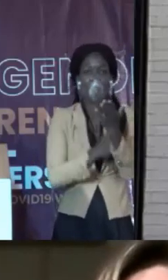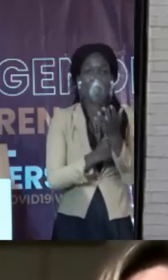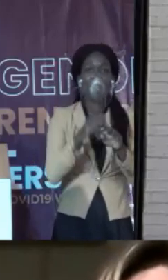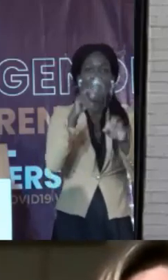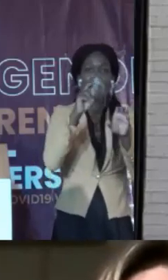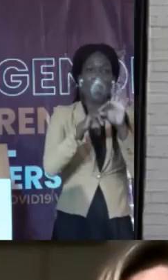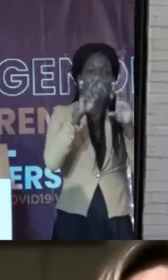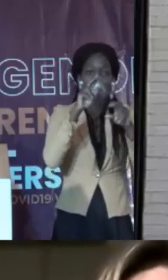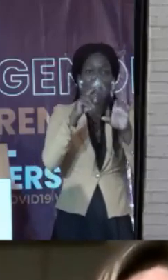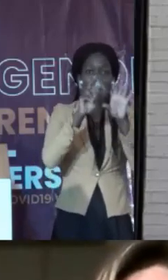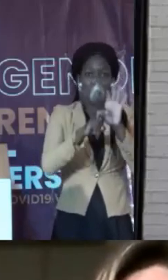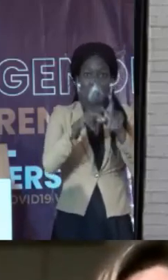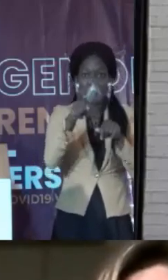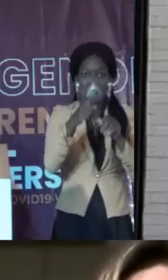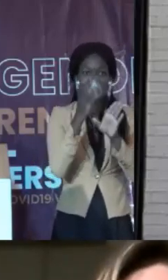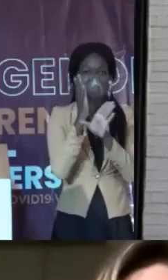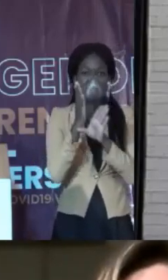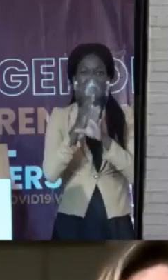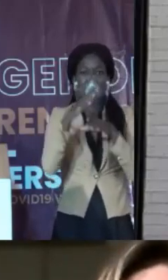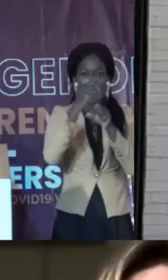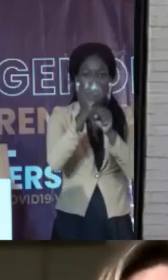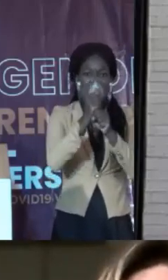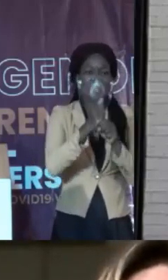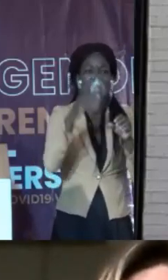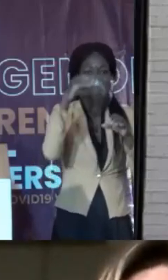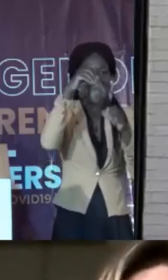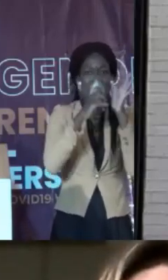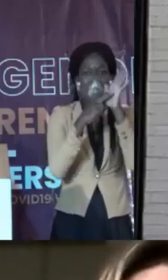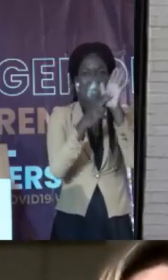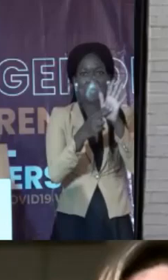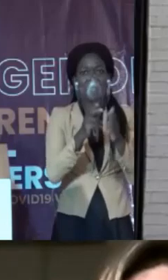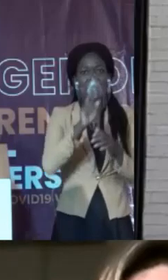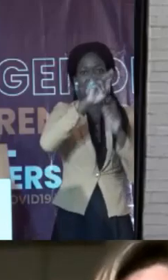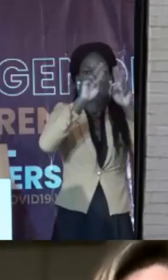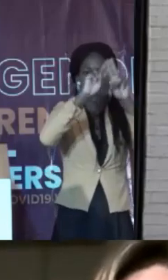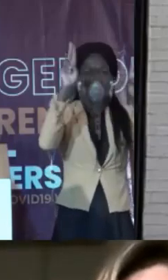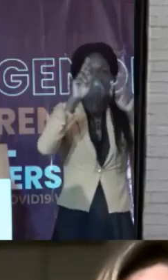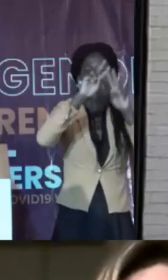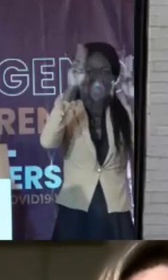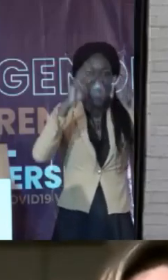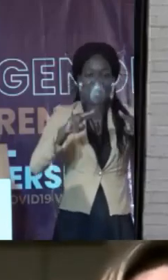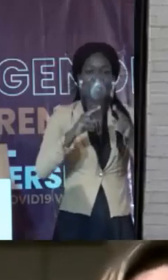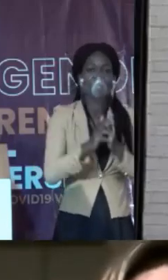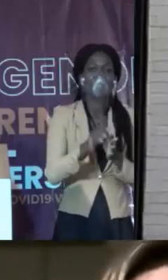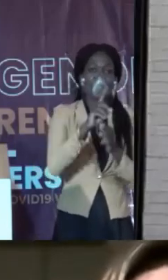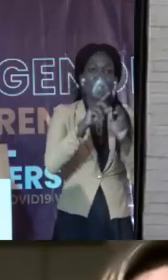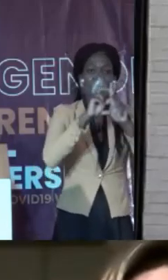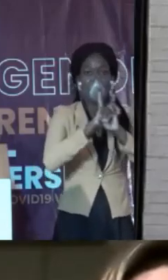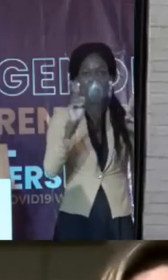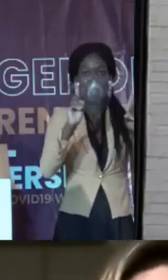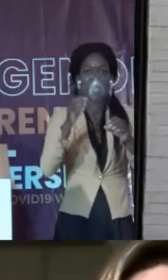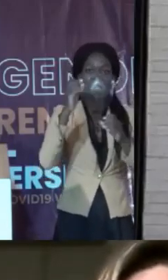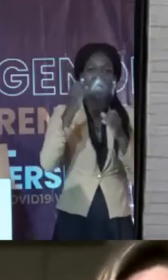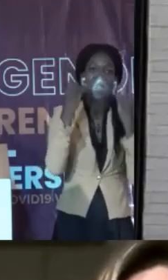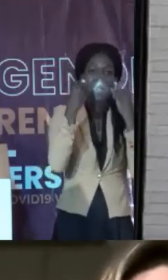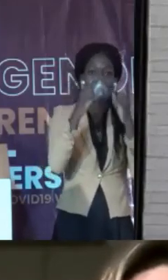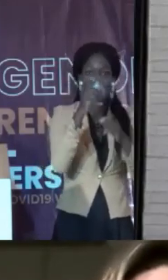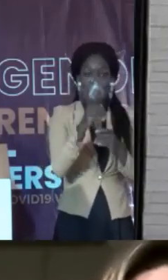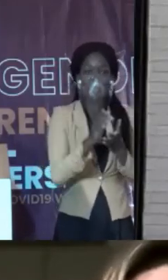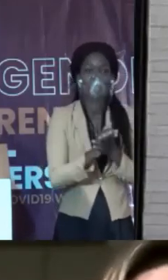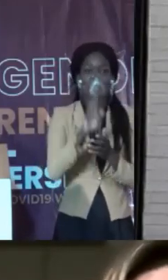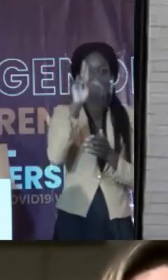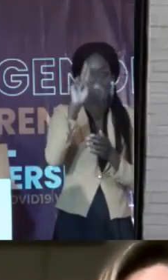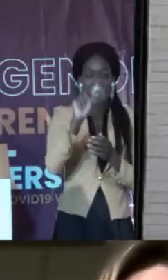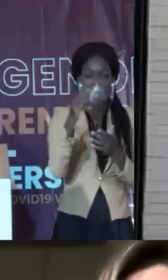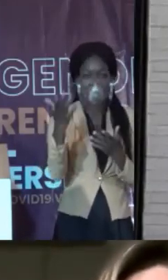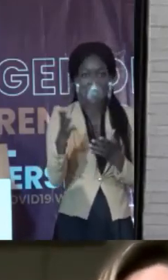of international organizations, including the National Democratic Institution, UN World Food Programme, the US Embassy